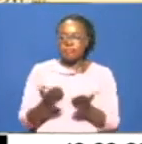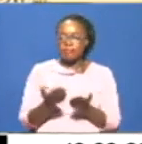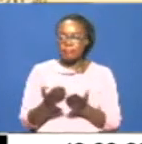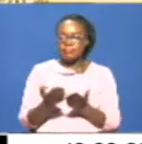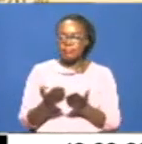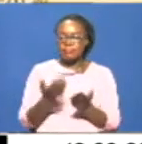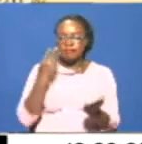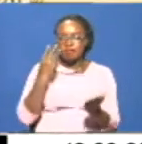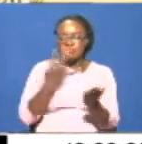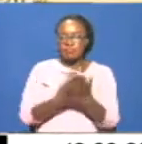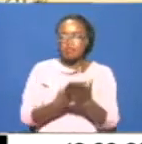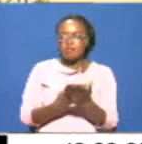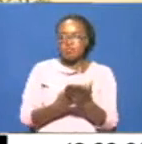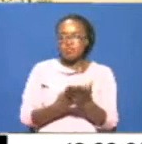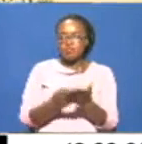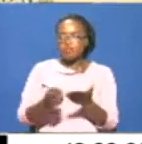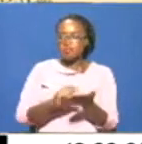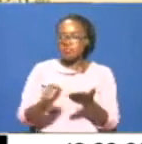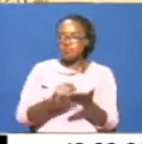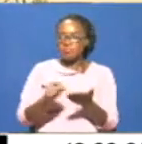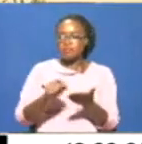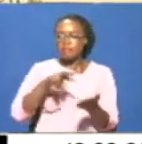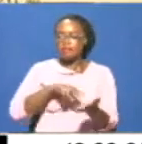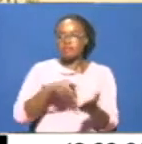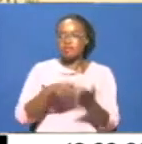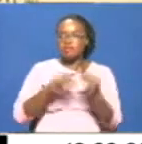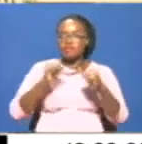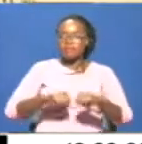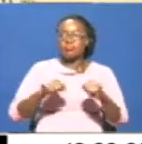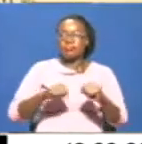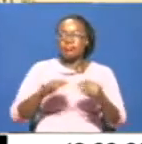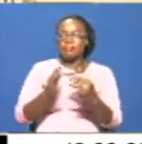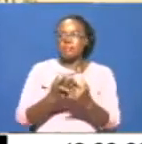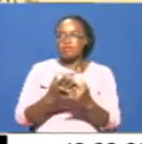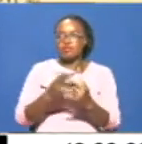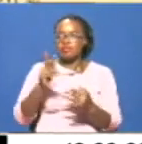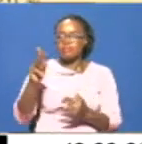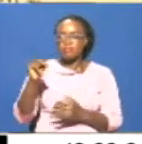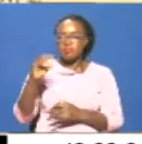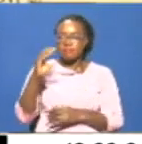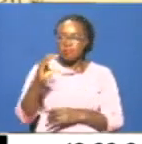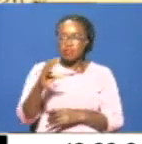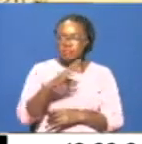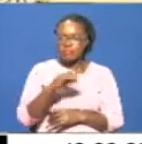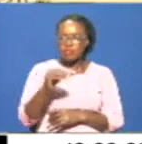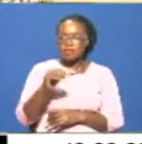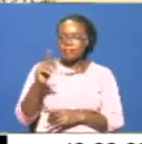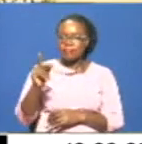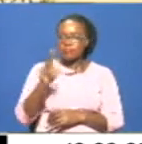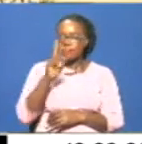witnessed the signing of a project agreement between the Kenya Meat Commission and the Kenya Red